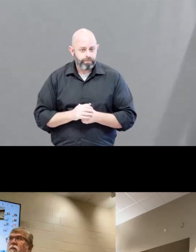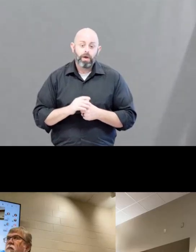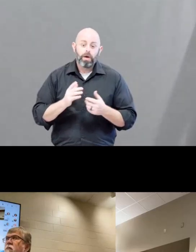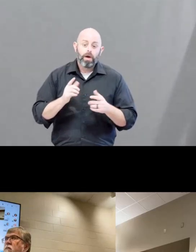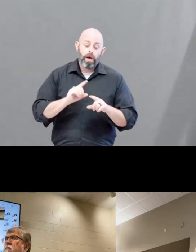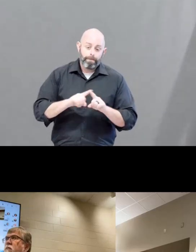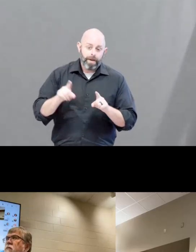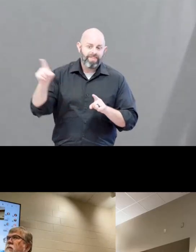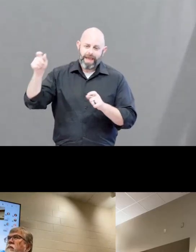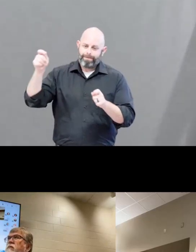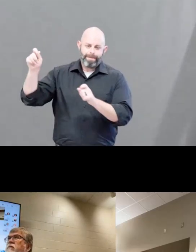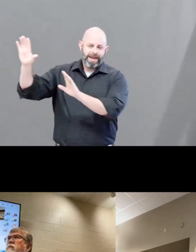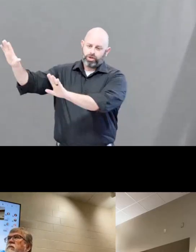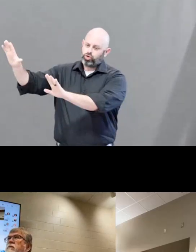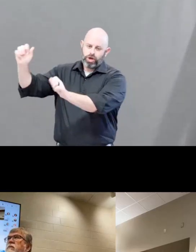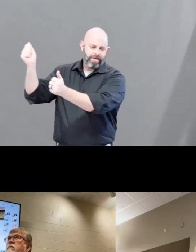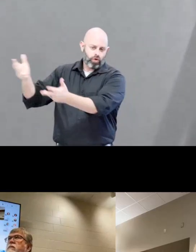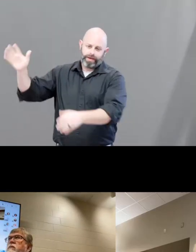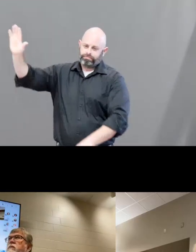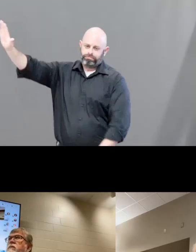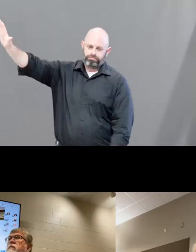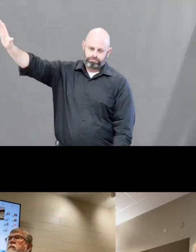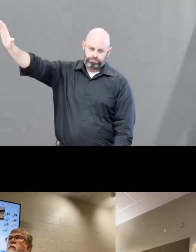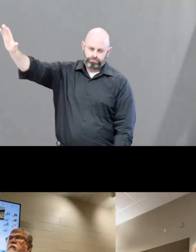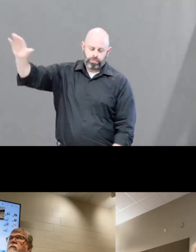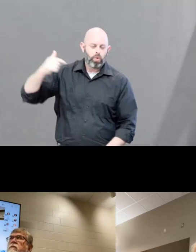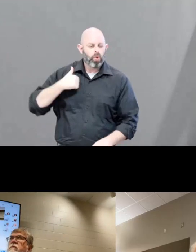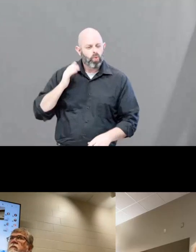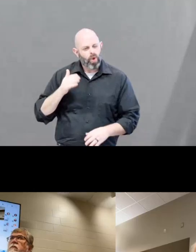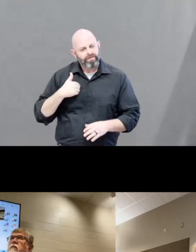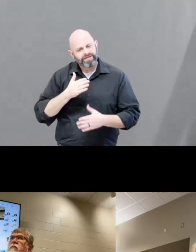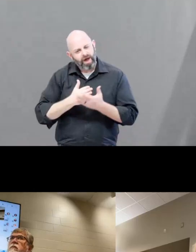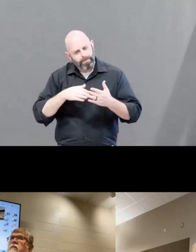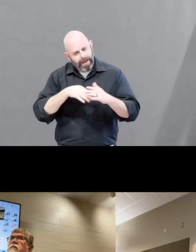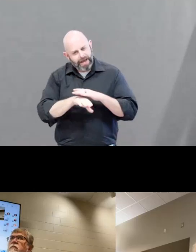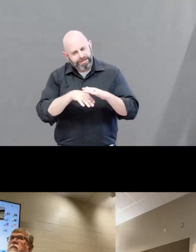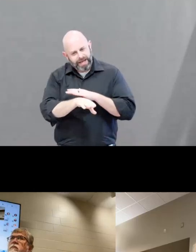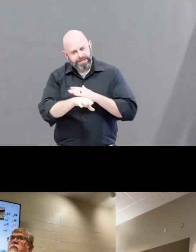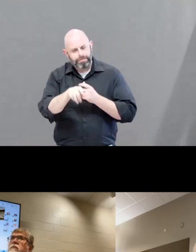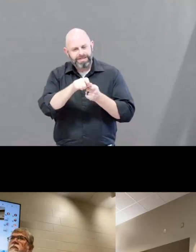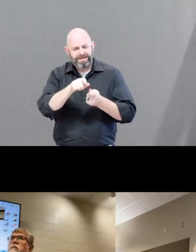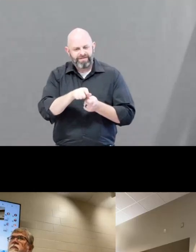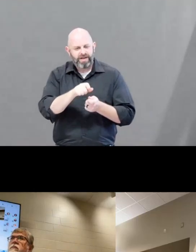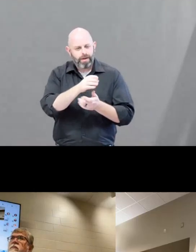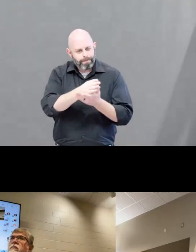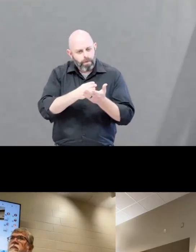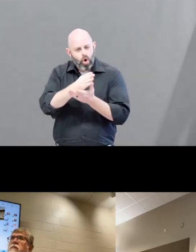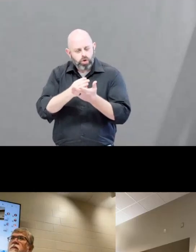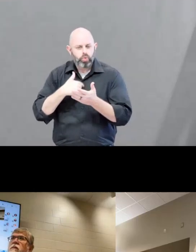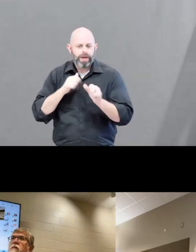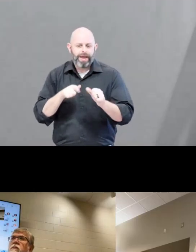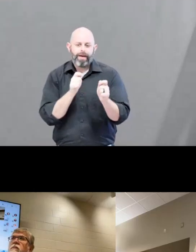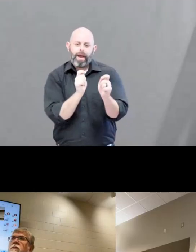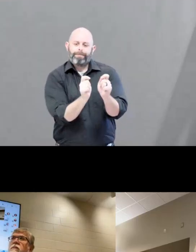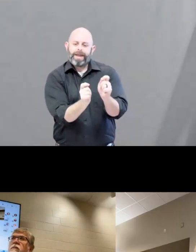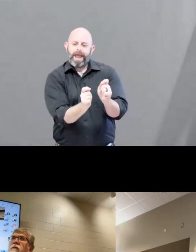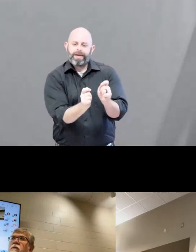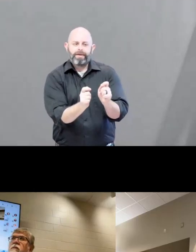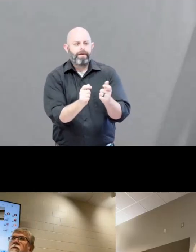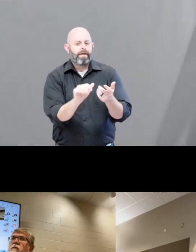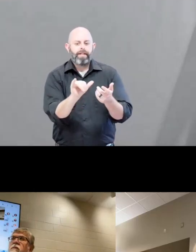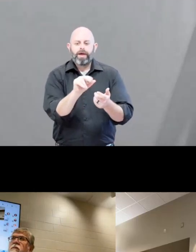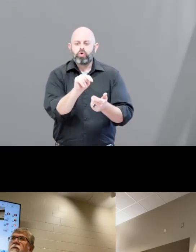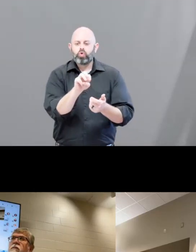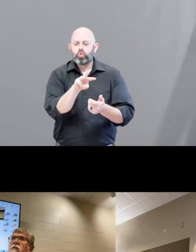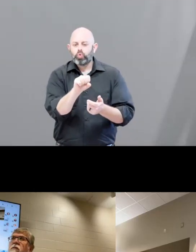But they manage it. We'll have some access to certain parts of it where we can update news